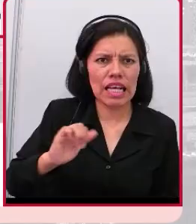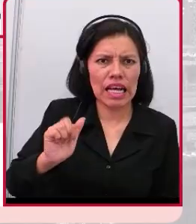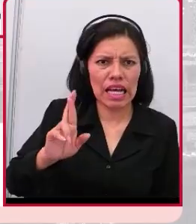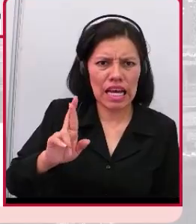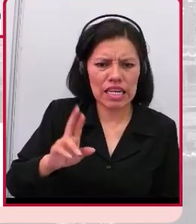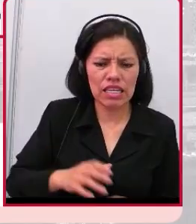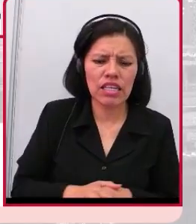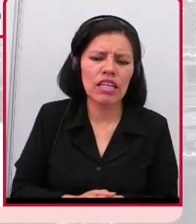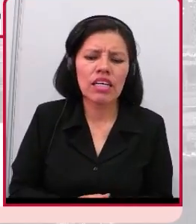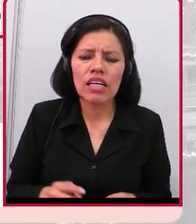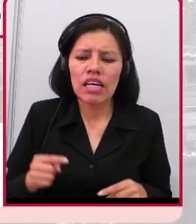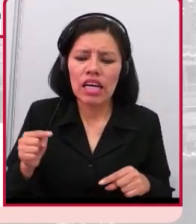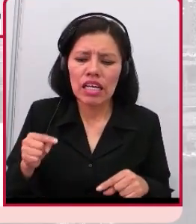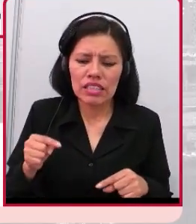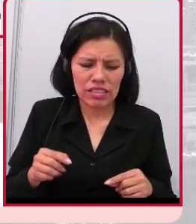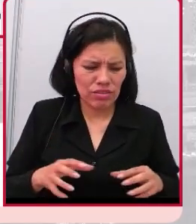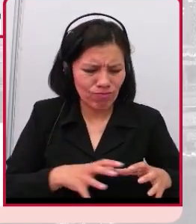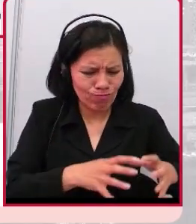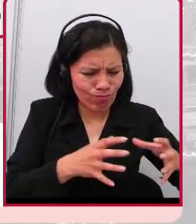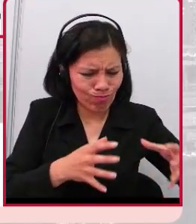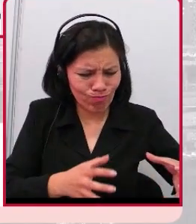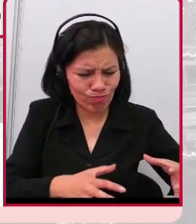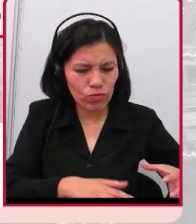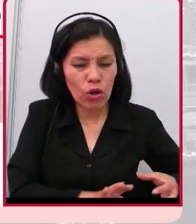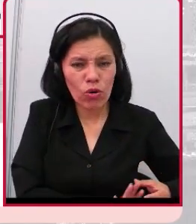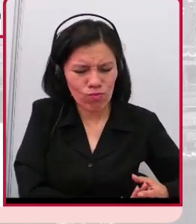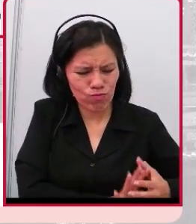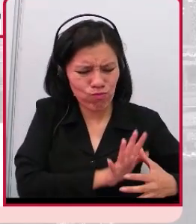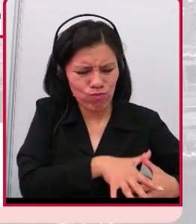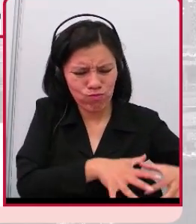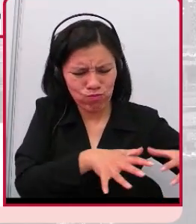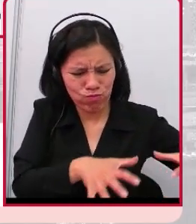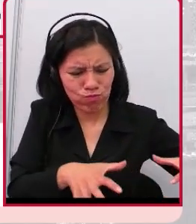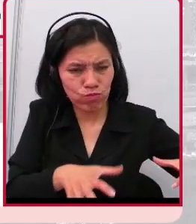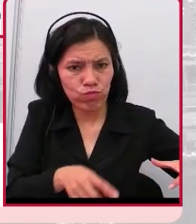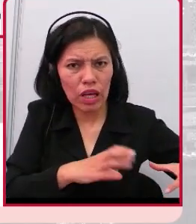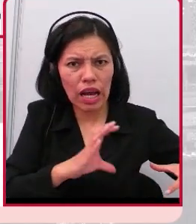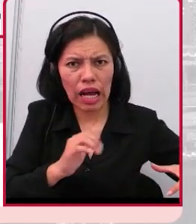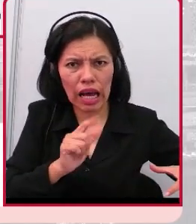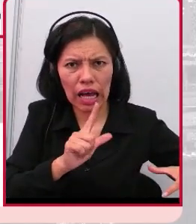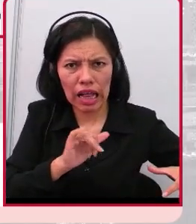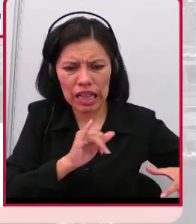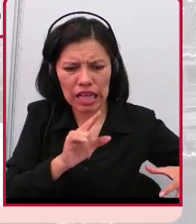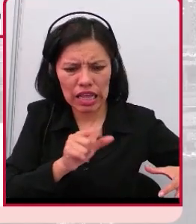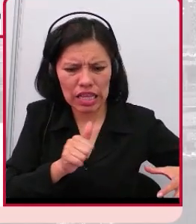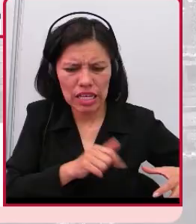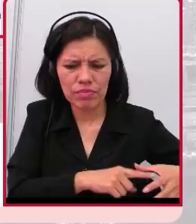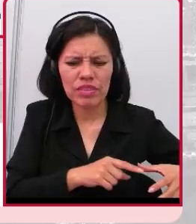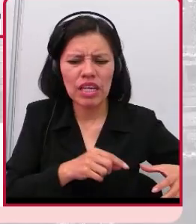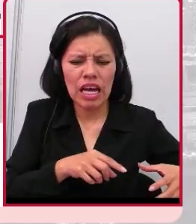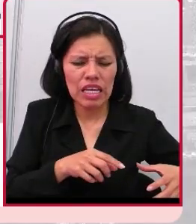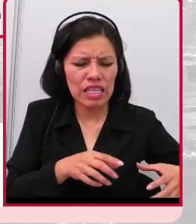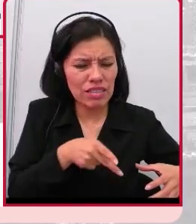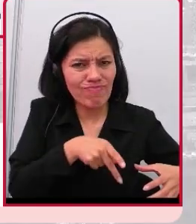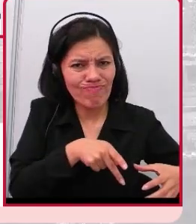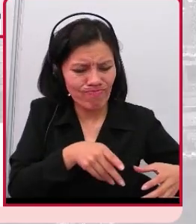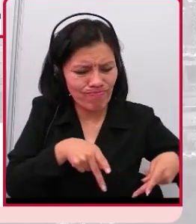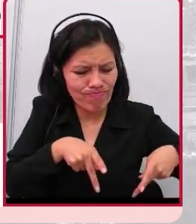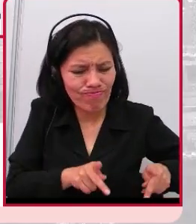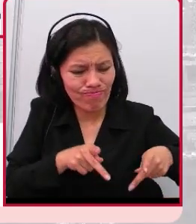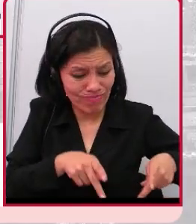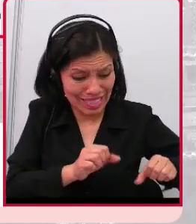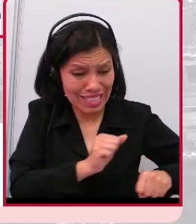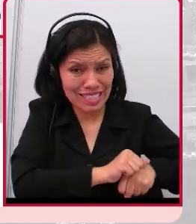This is the result of magma intrusion in the limestone package from Humasha and Serendine